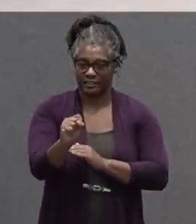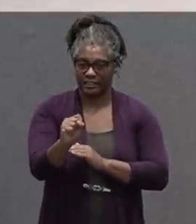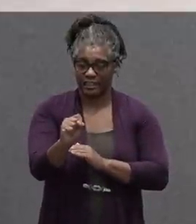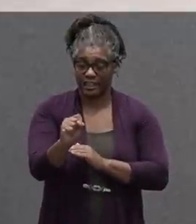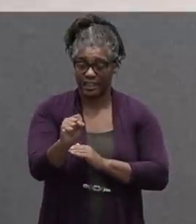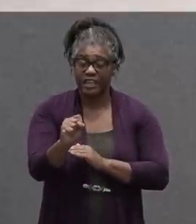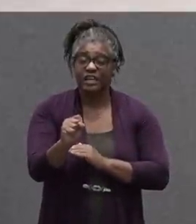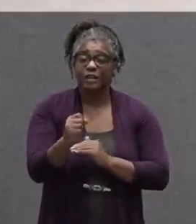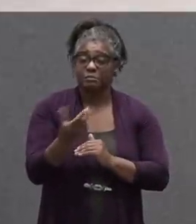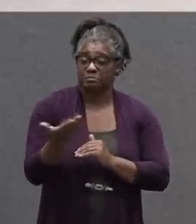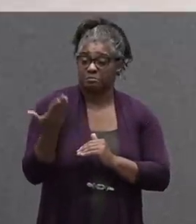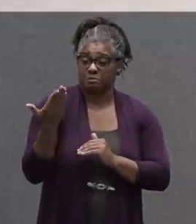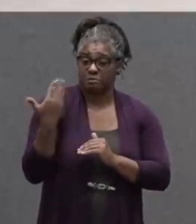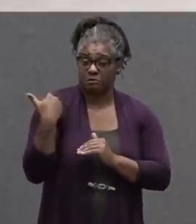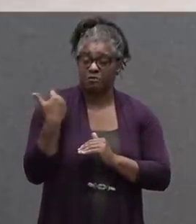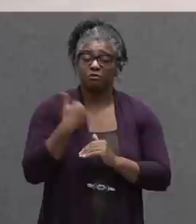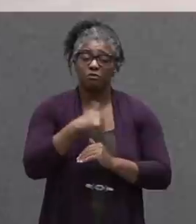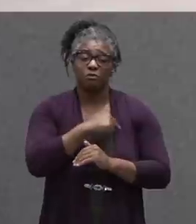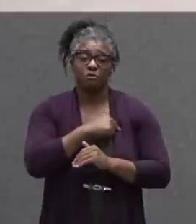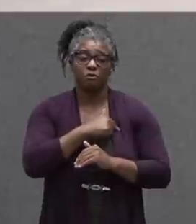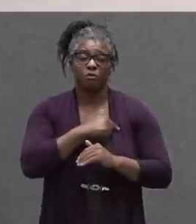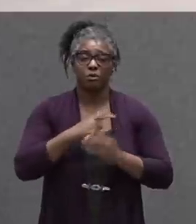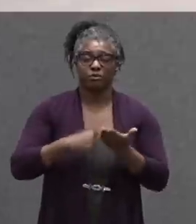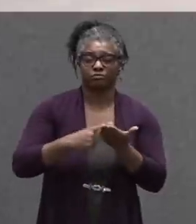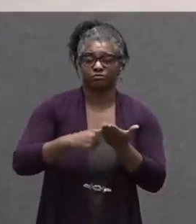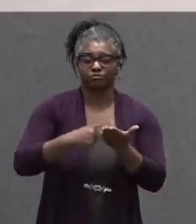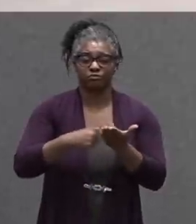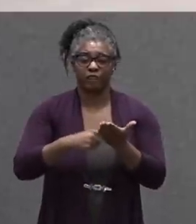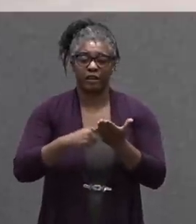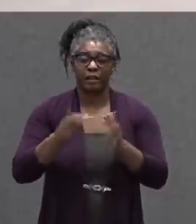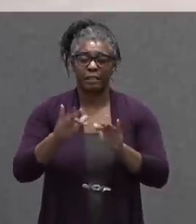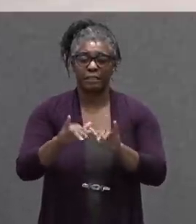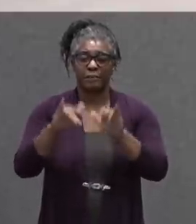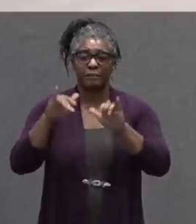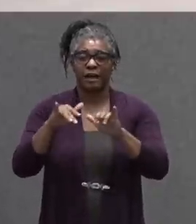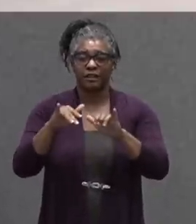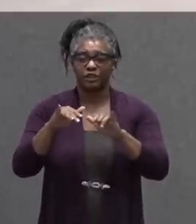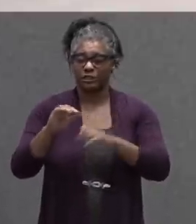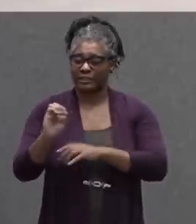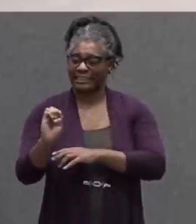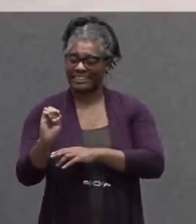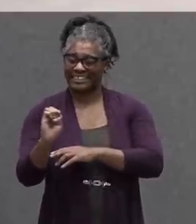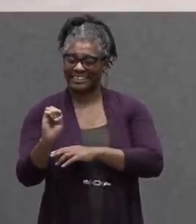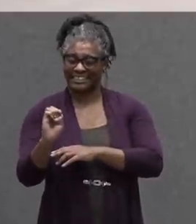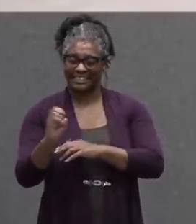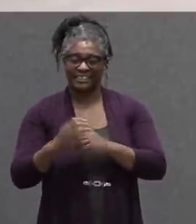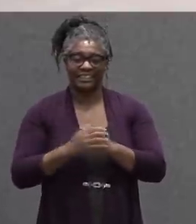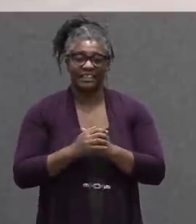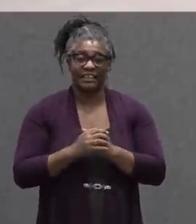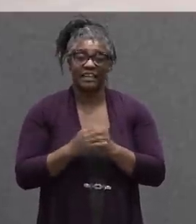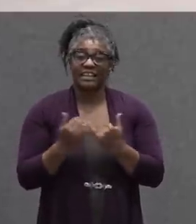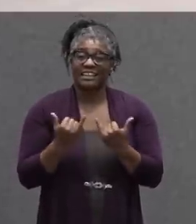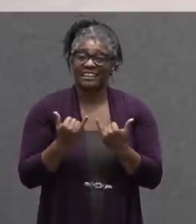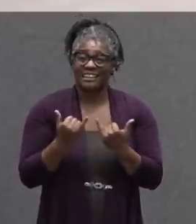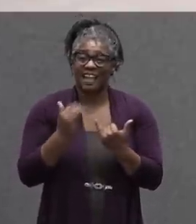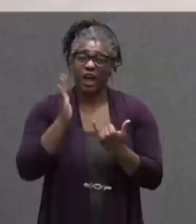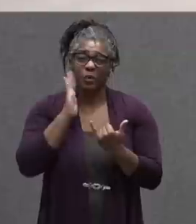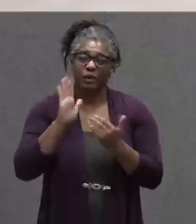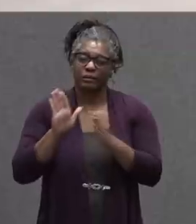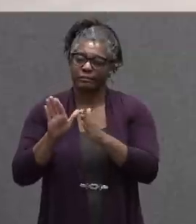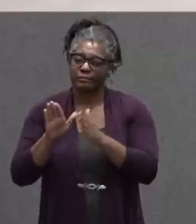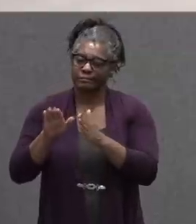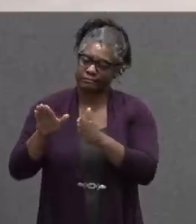E spelling pattern. We're going to transition away from that just a little bit to review some consonant